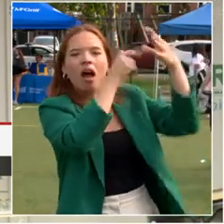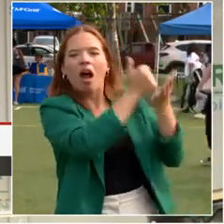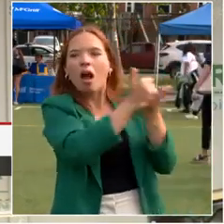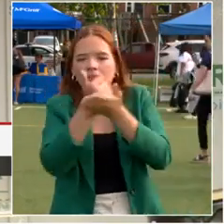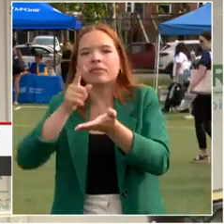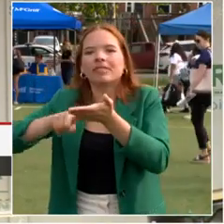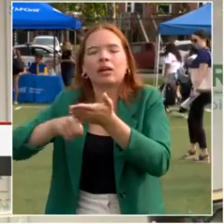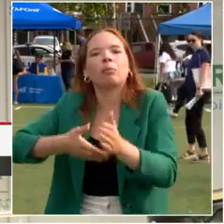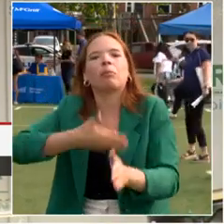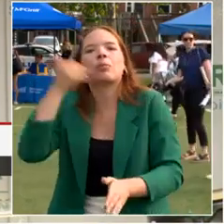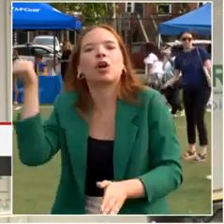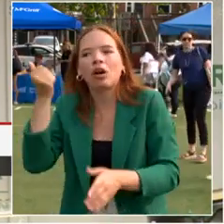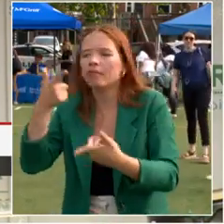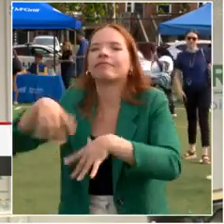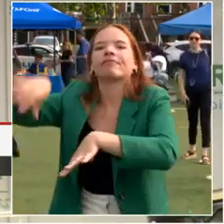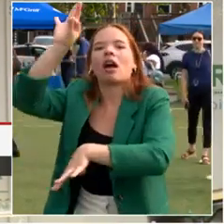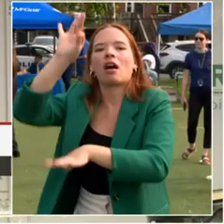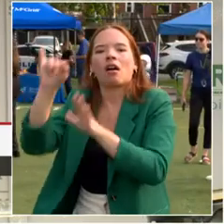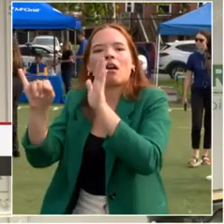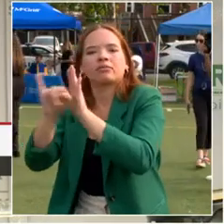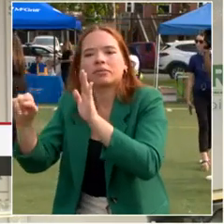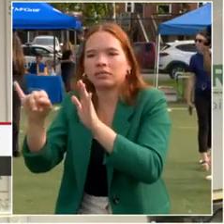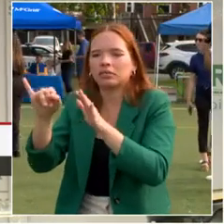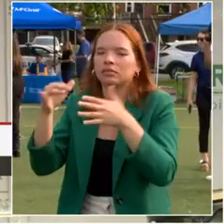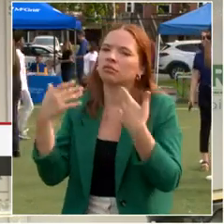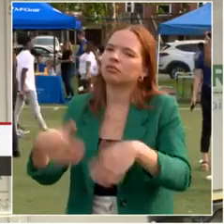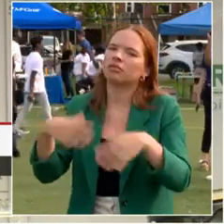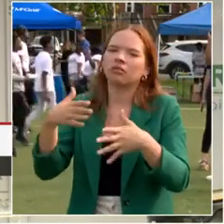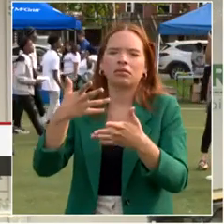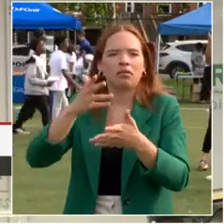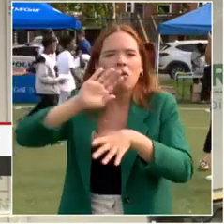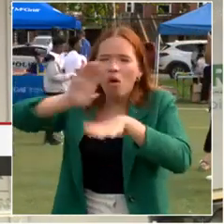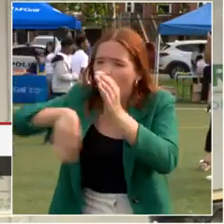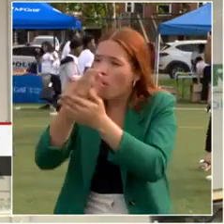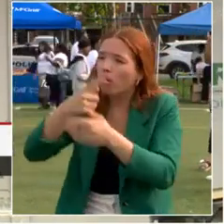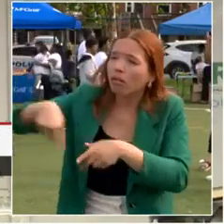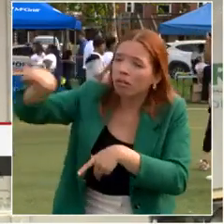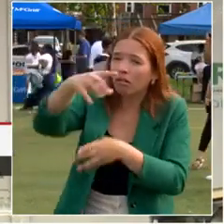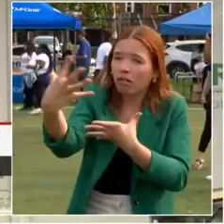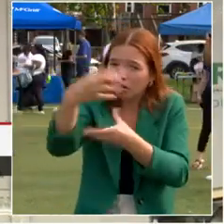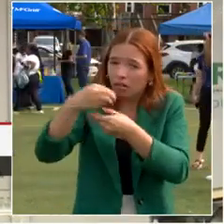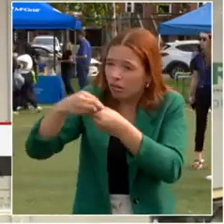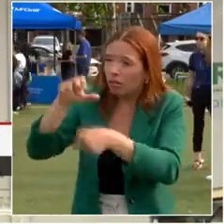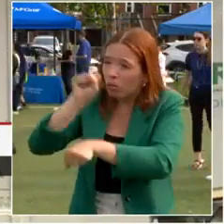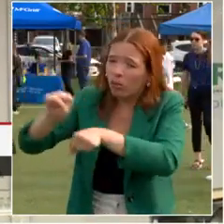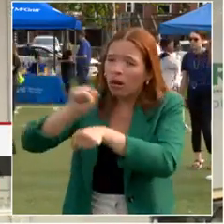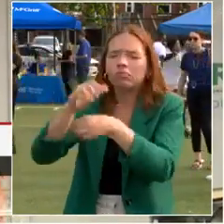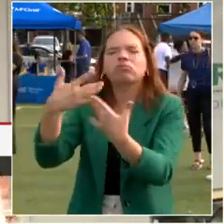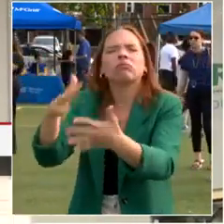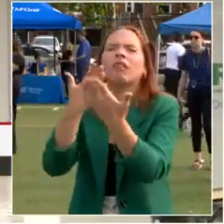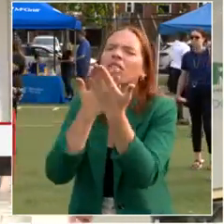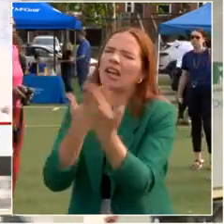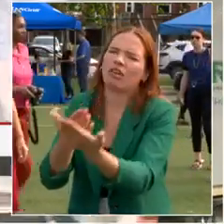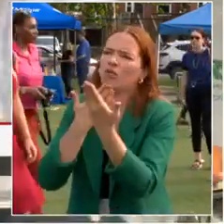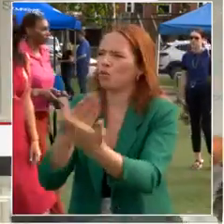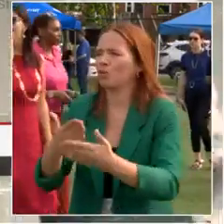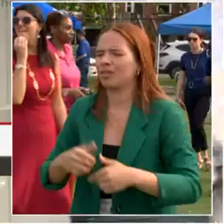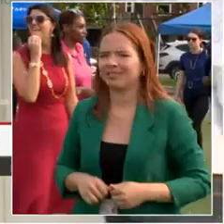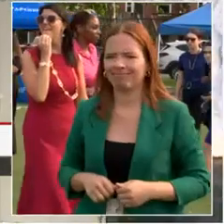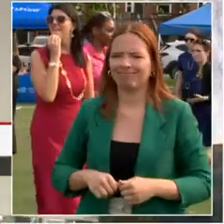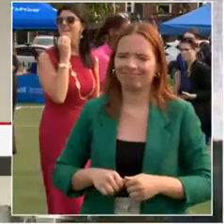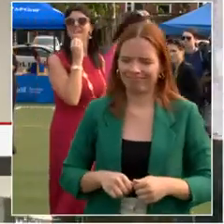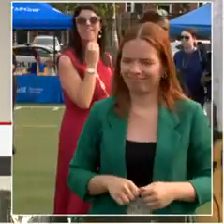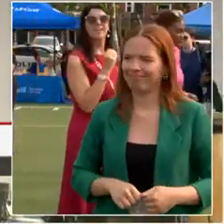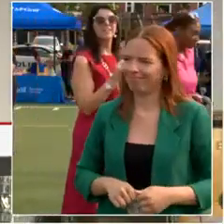done, and we thank you for all that we know you will continue to do in this fight. Thank you all very much.